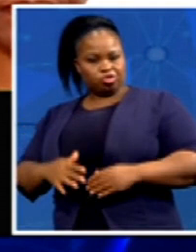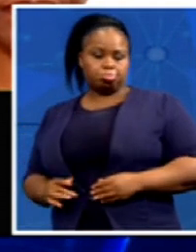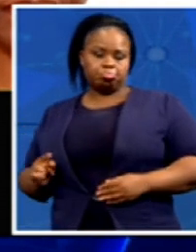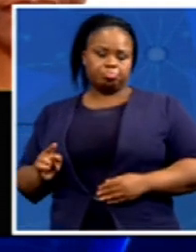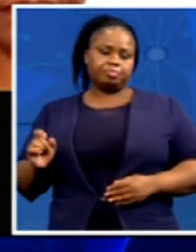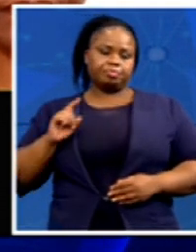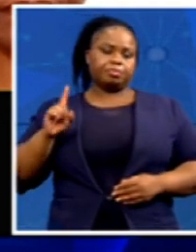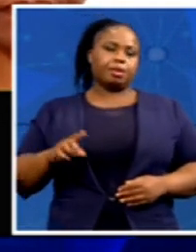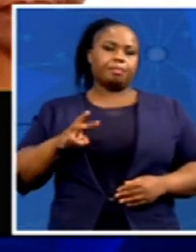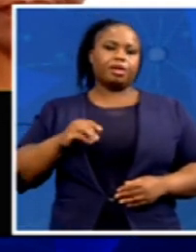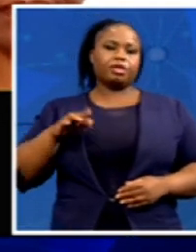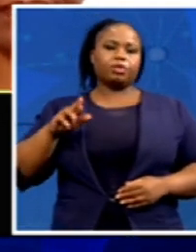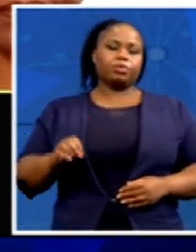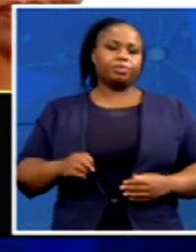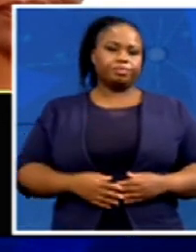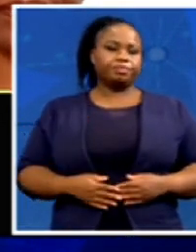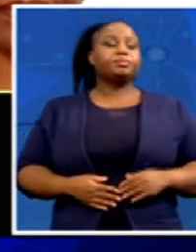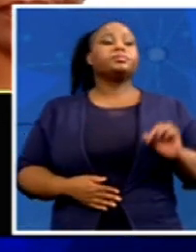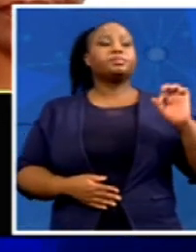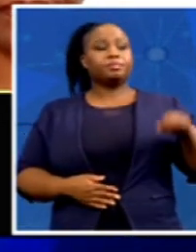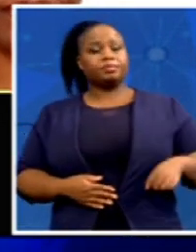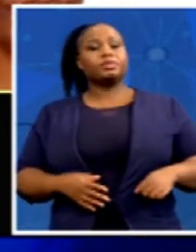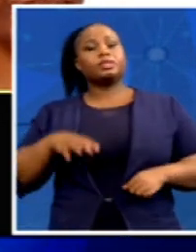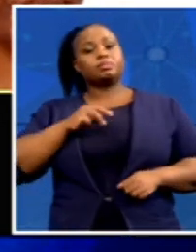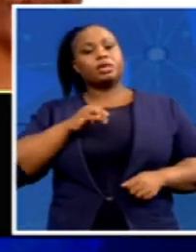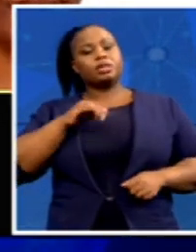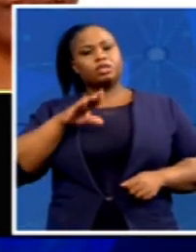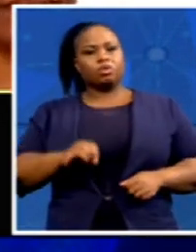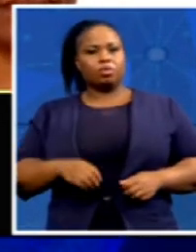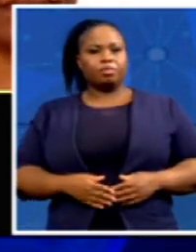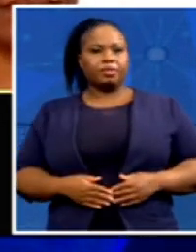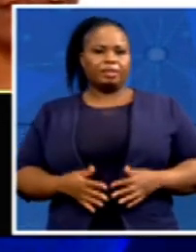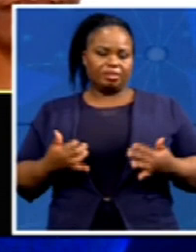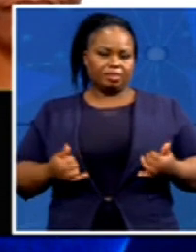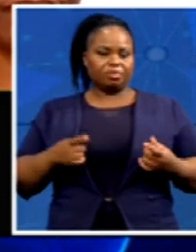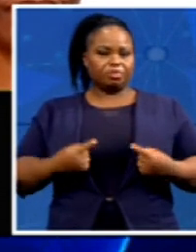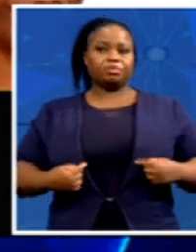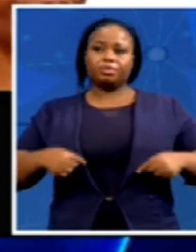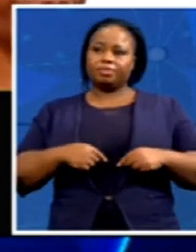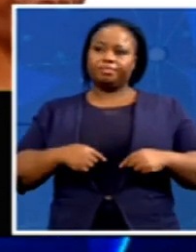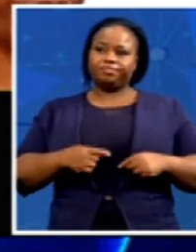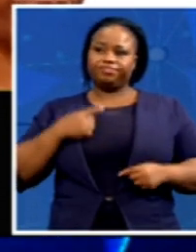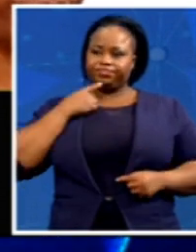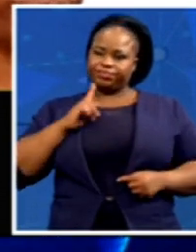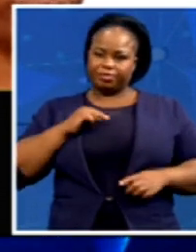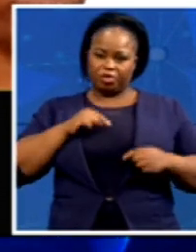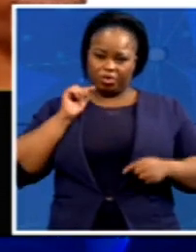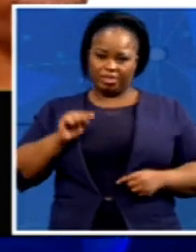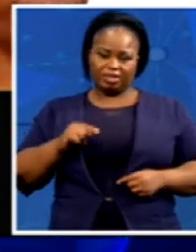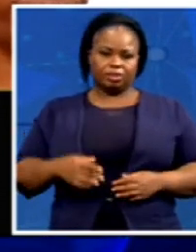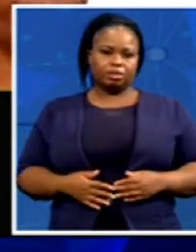absolutely, Mario. Our position in this is very clear, and it should make what I call a common